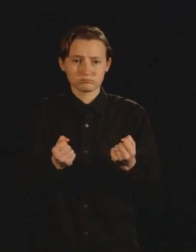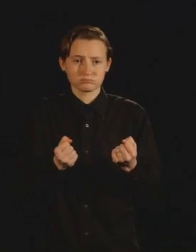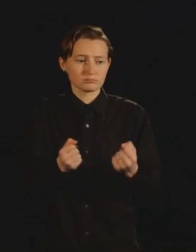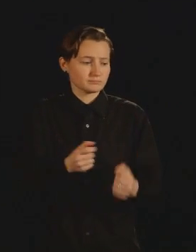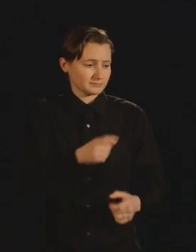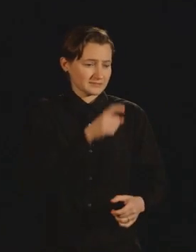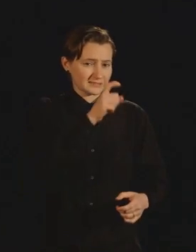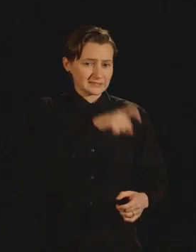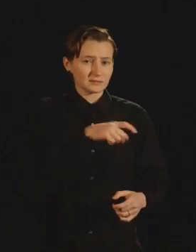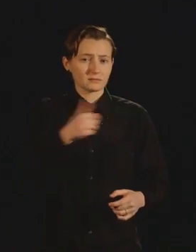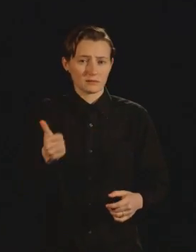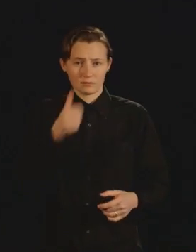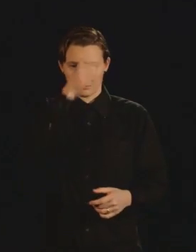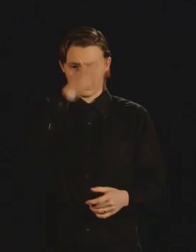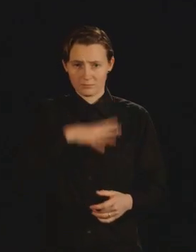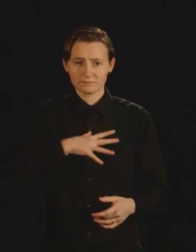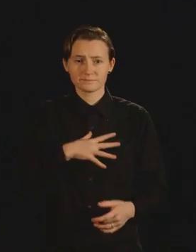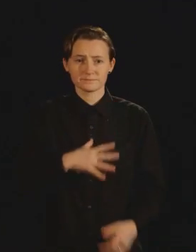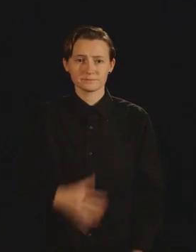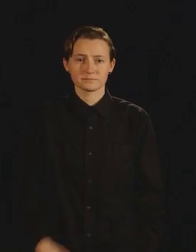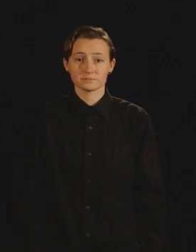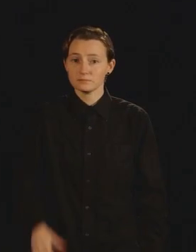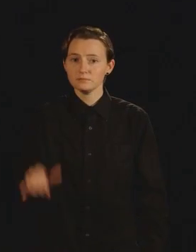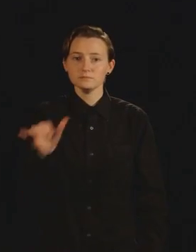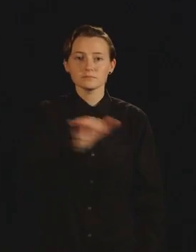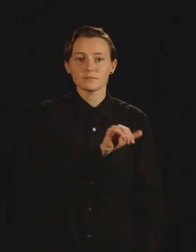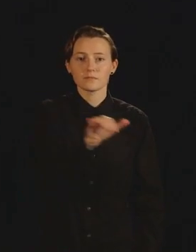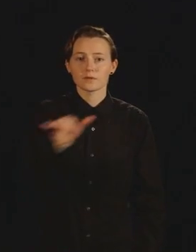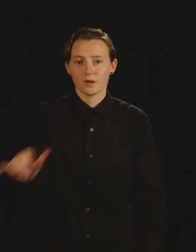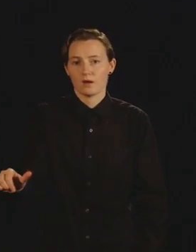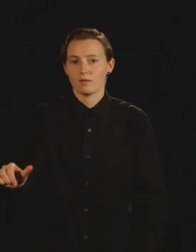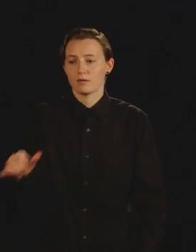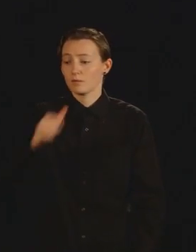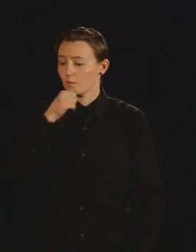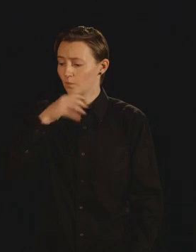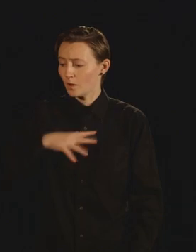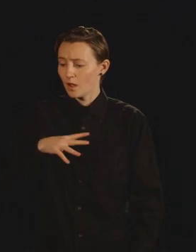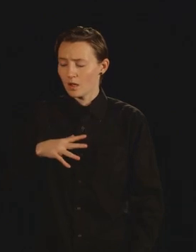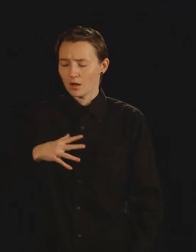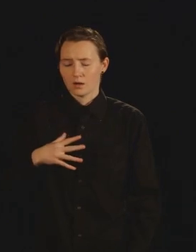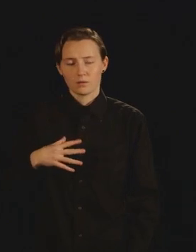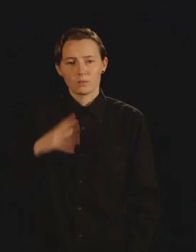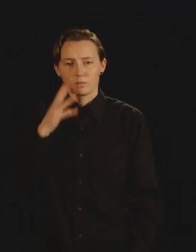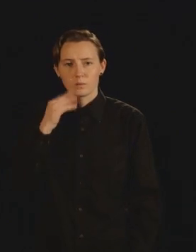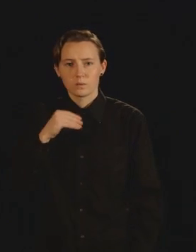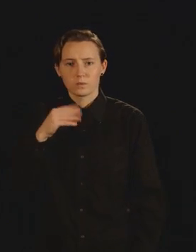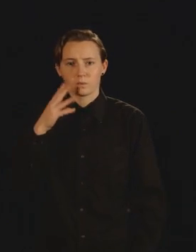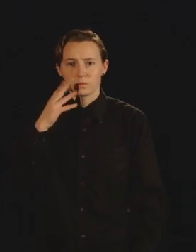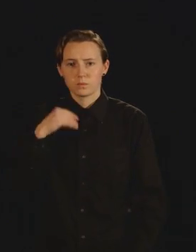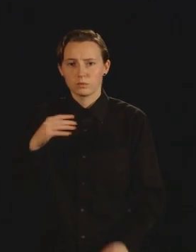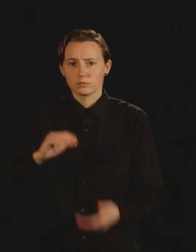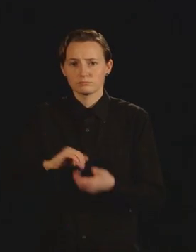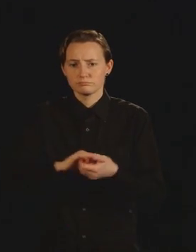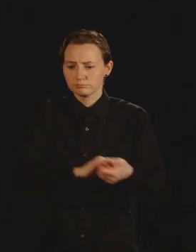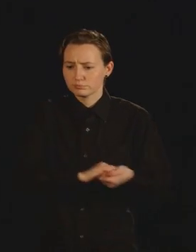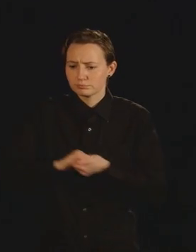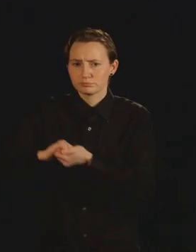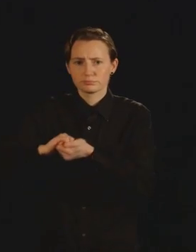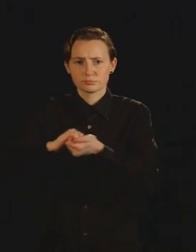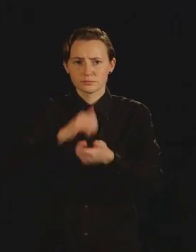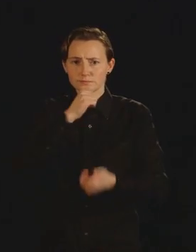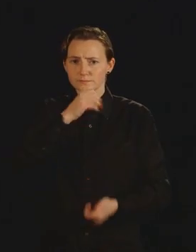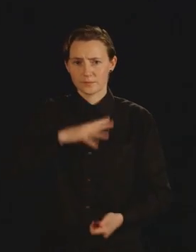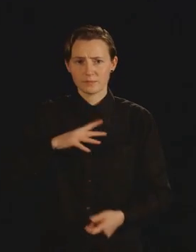Men need other men in much the same way as we women have experienced the value